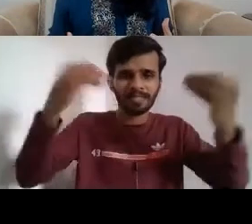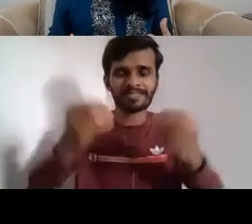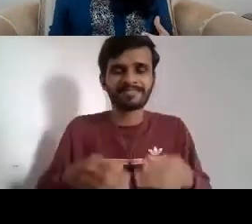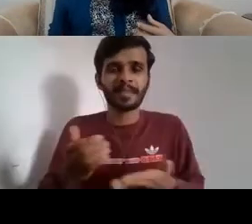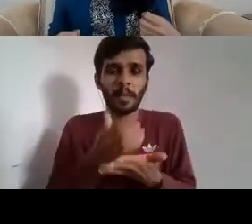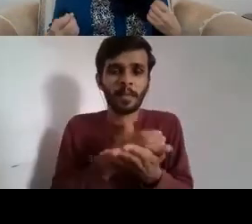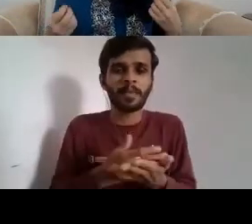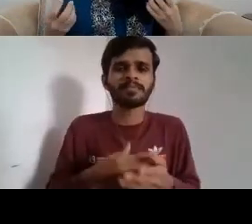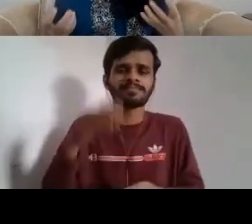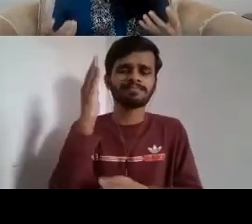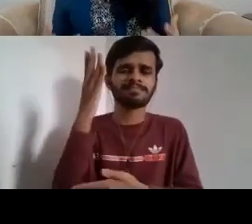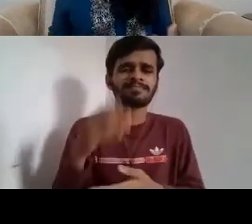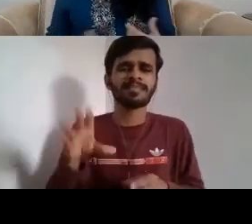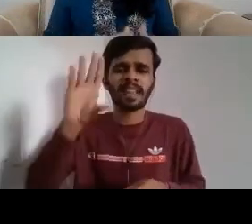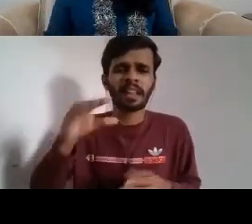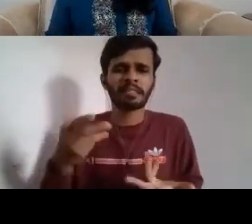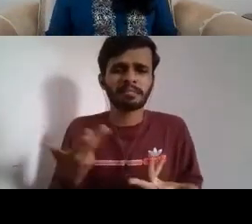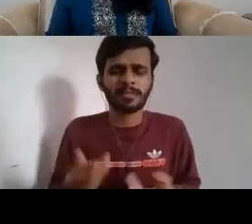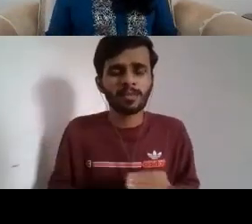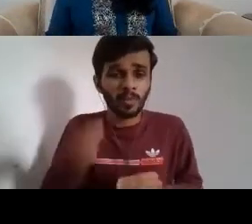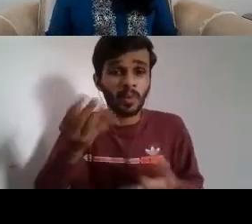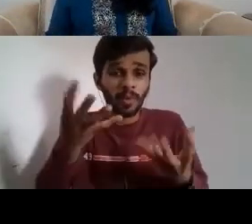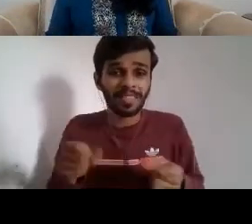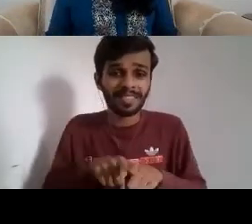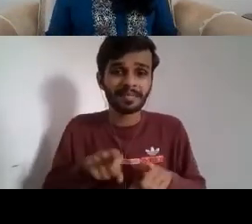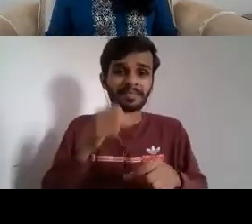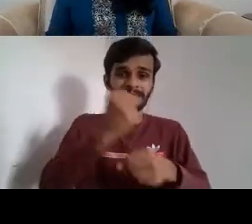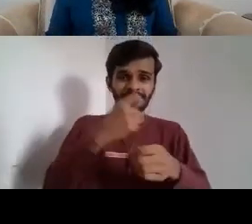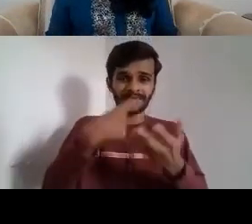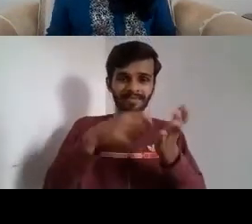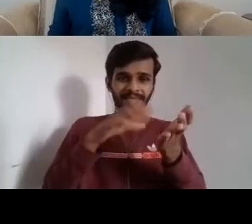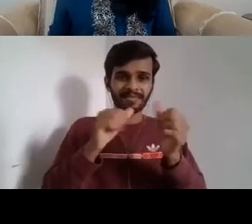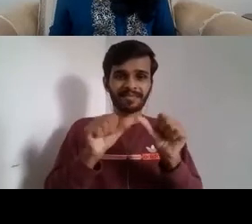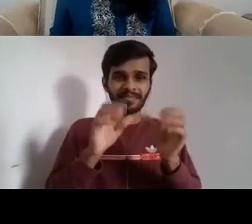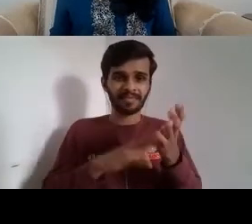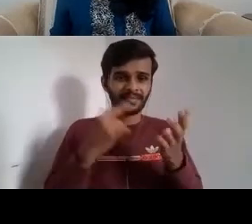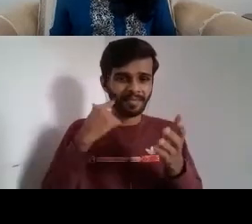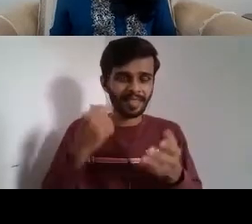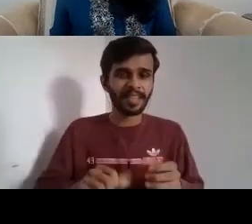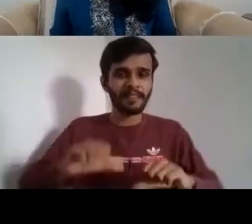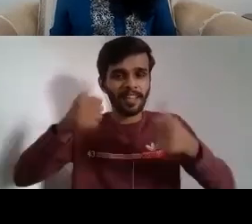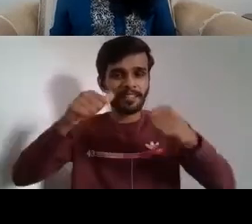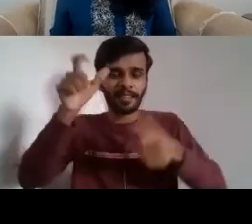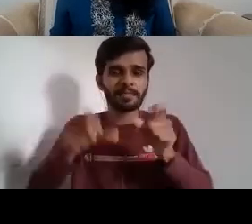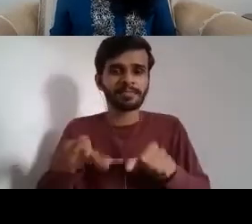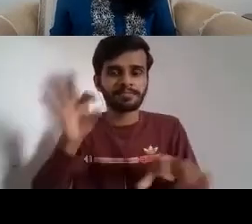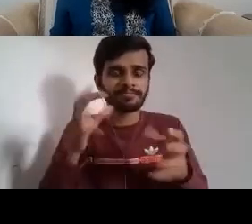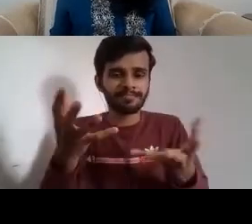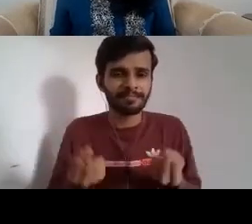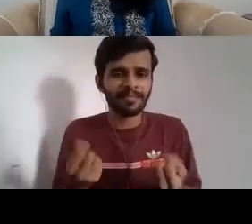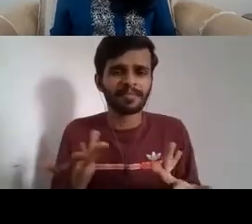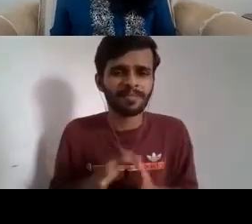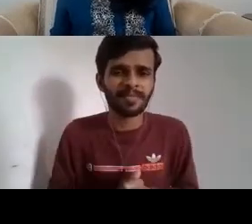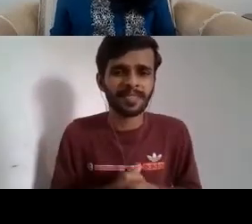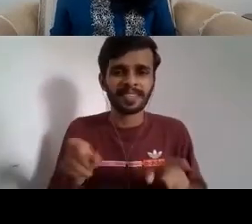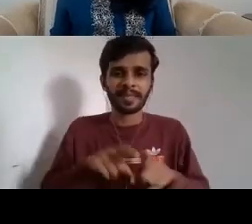see more Grammy winners from India? We may have a few lessons to learn from Ravi